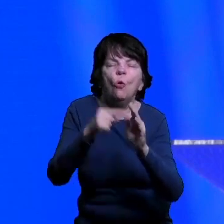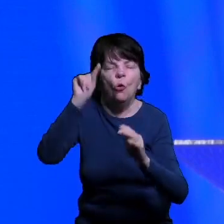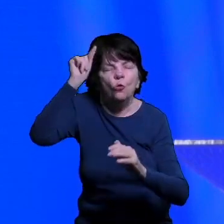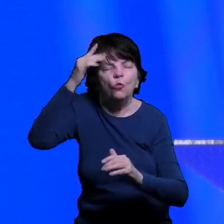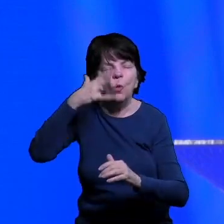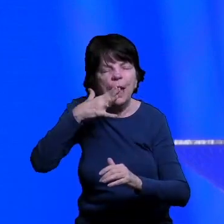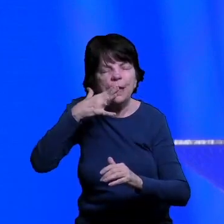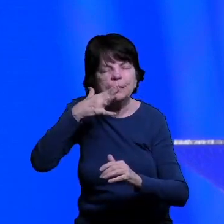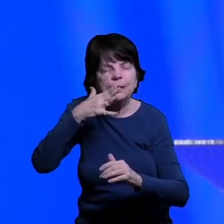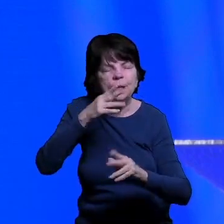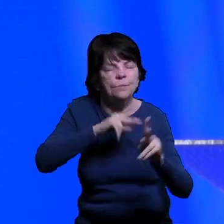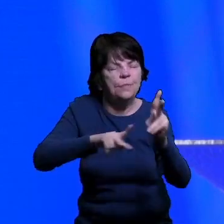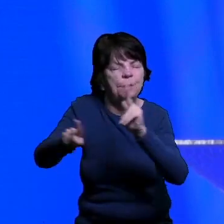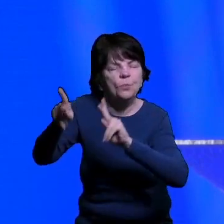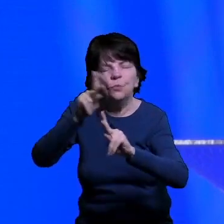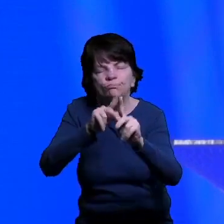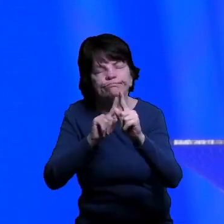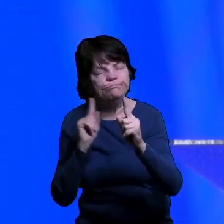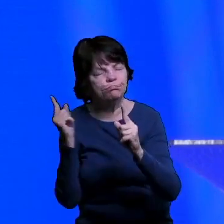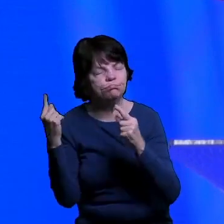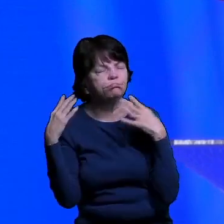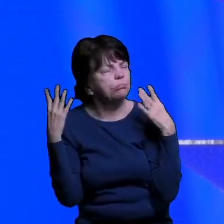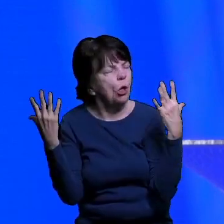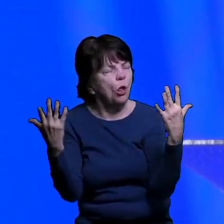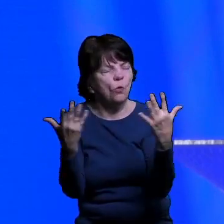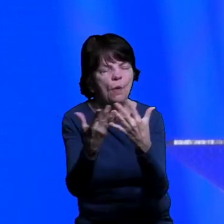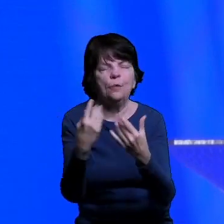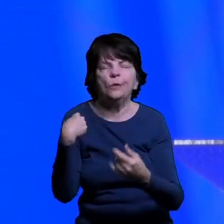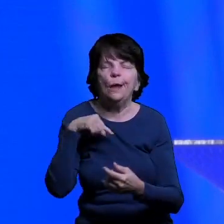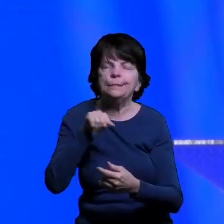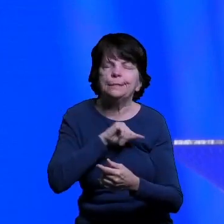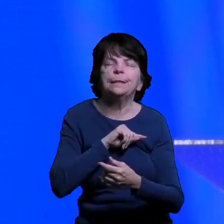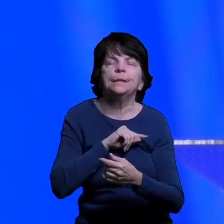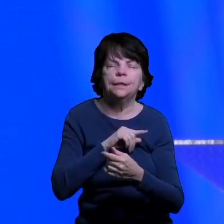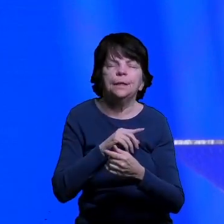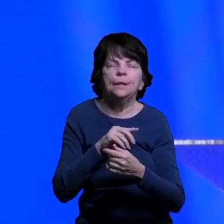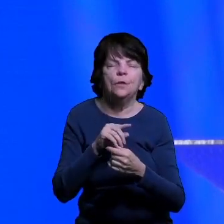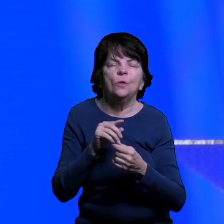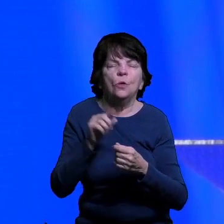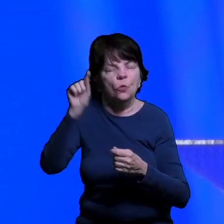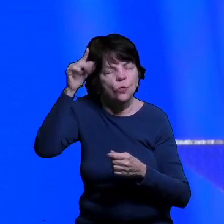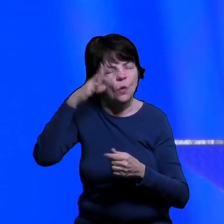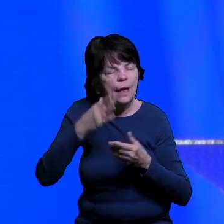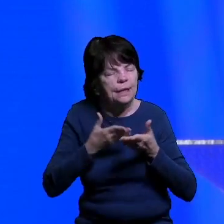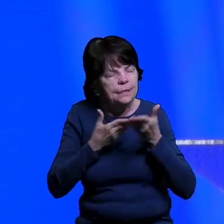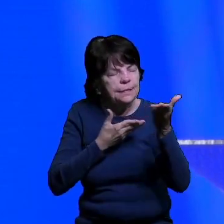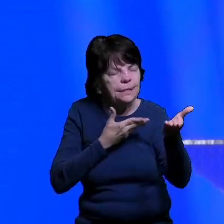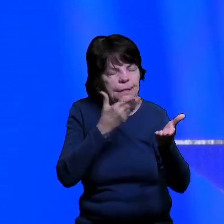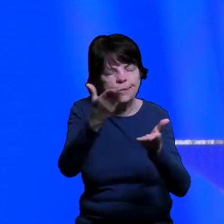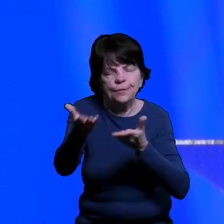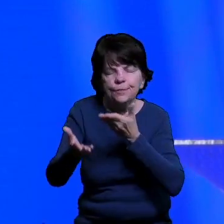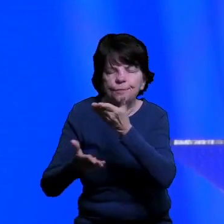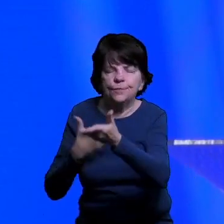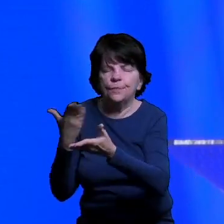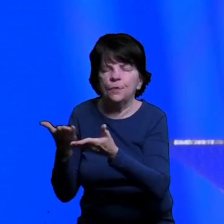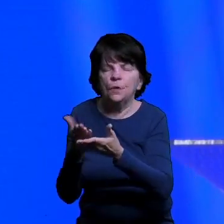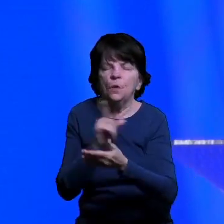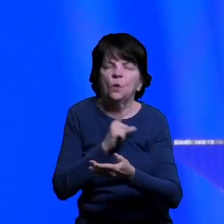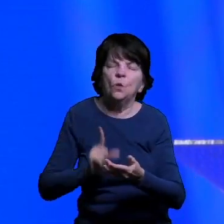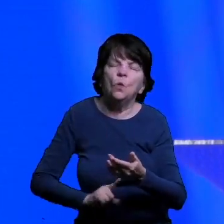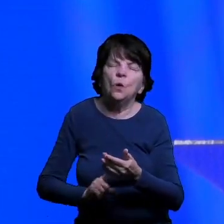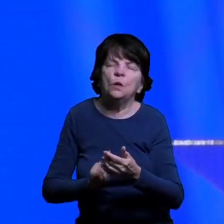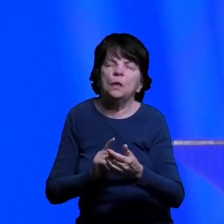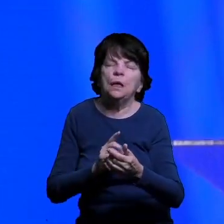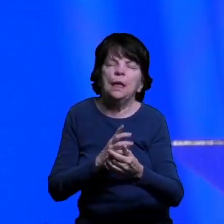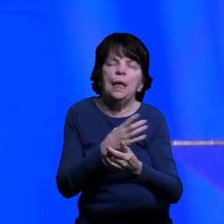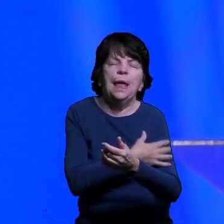at different points in time, different seasons, different reasons, different moments. Lord, empower us to